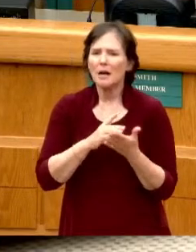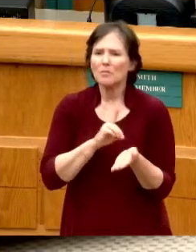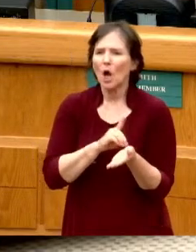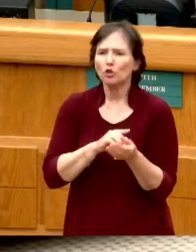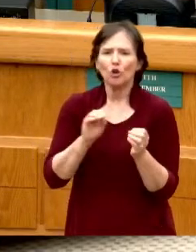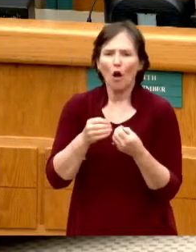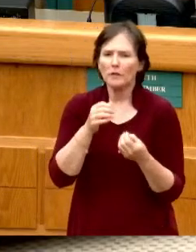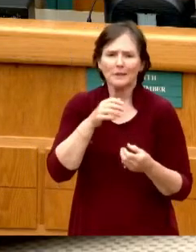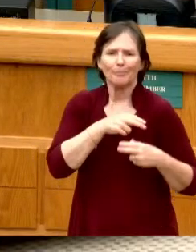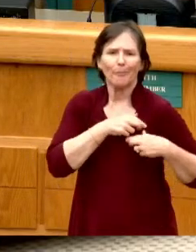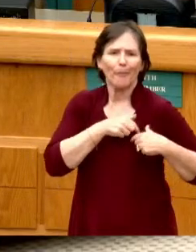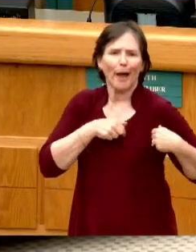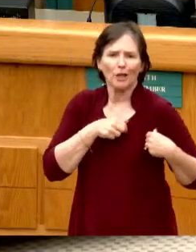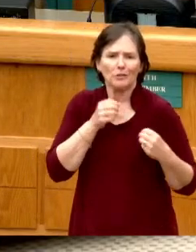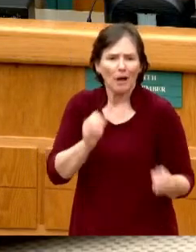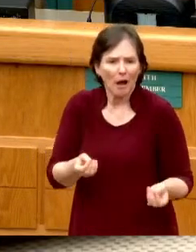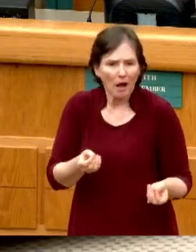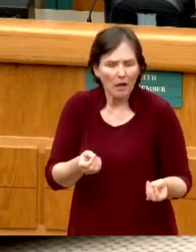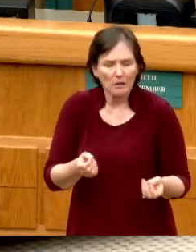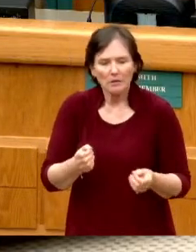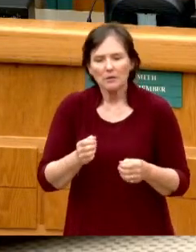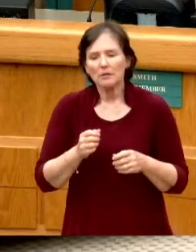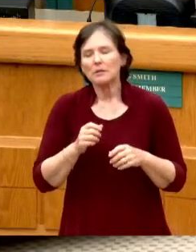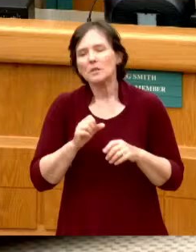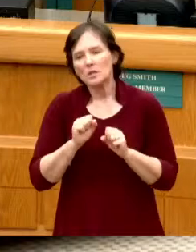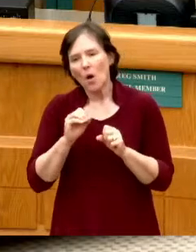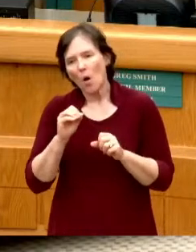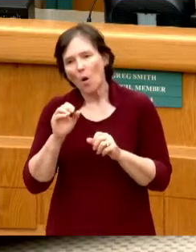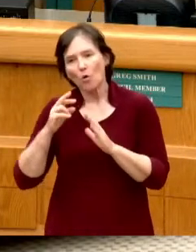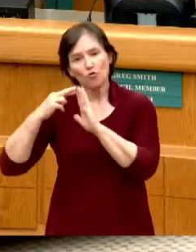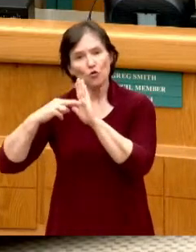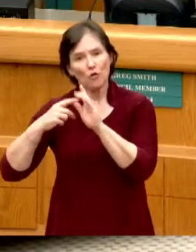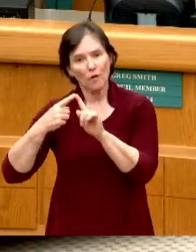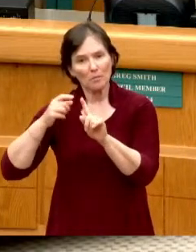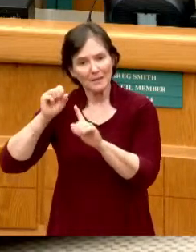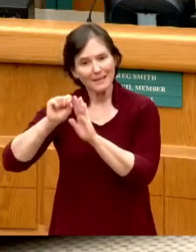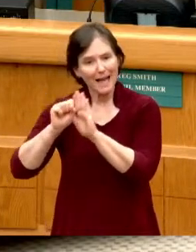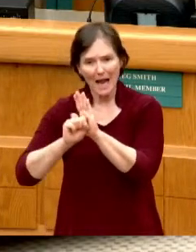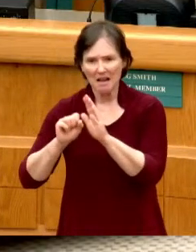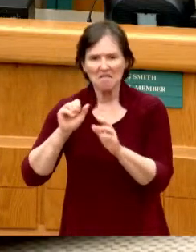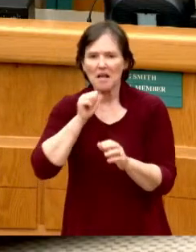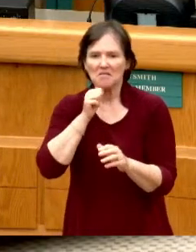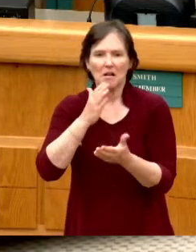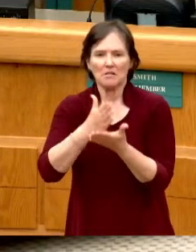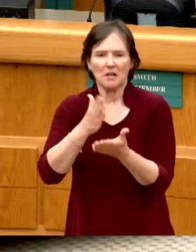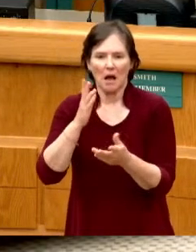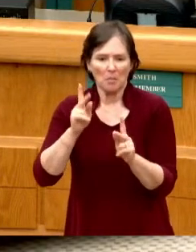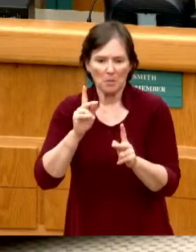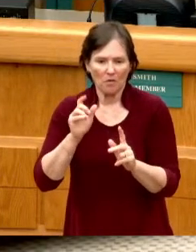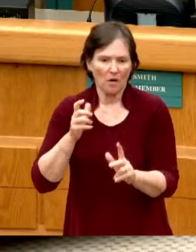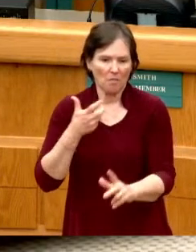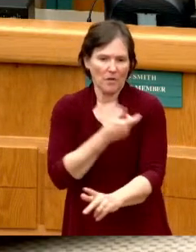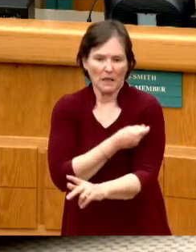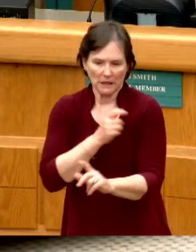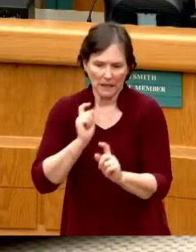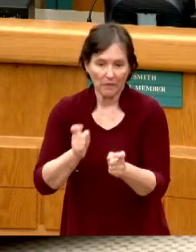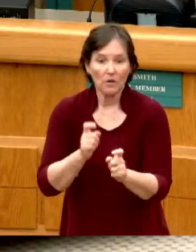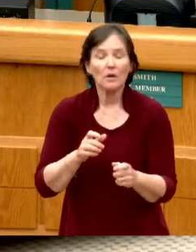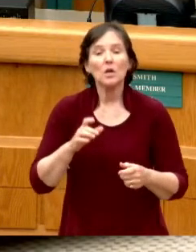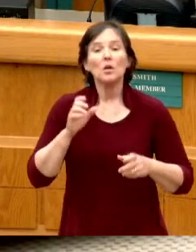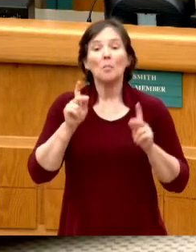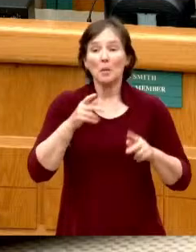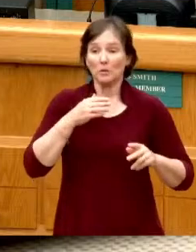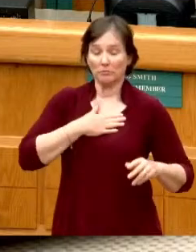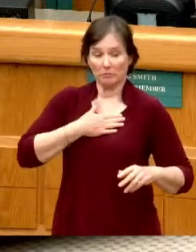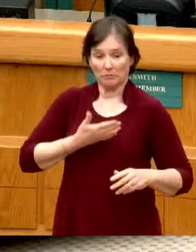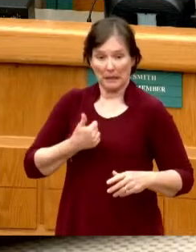they said that doesn't stop you from vaccinating them. So again, we believe people that they're